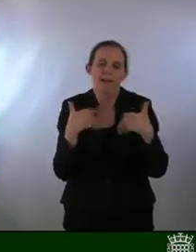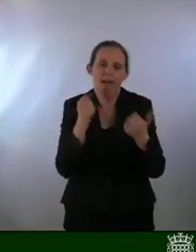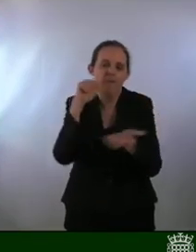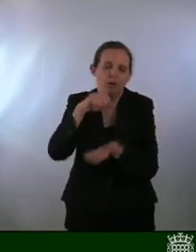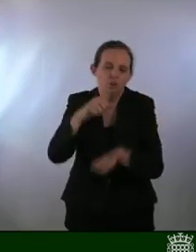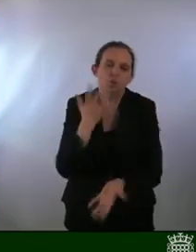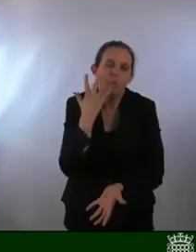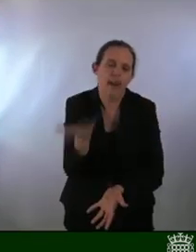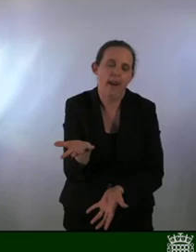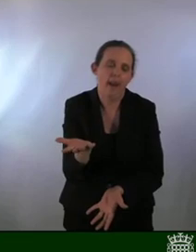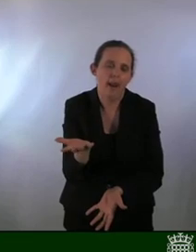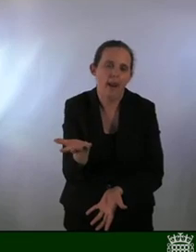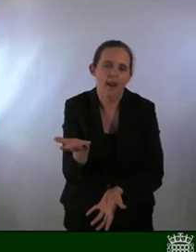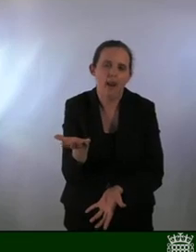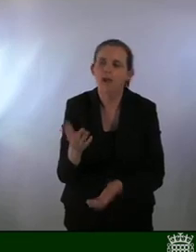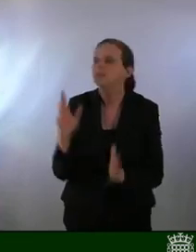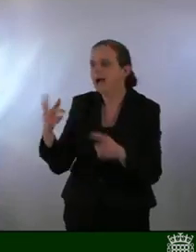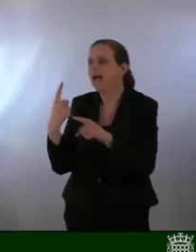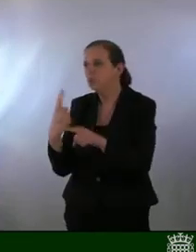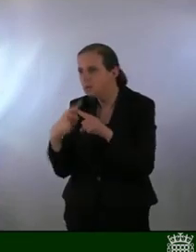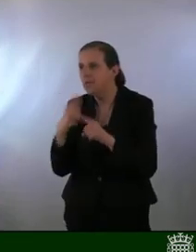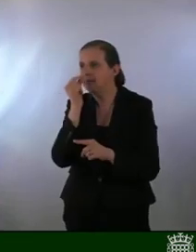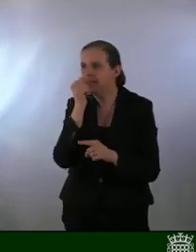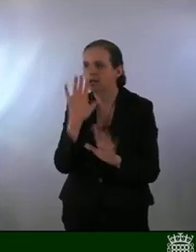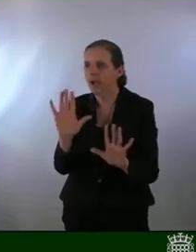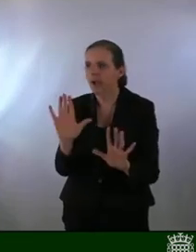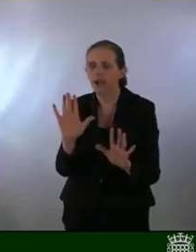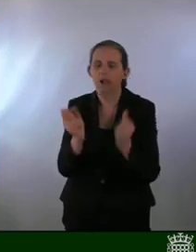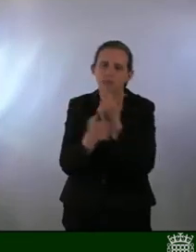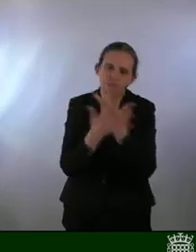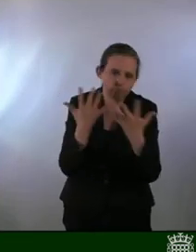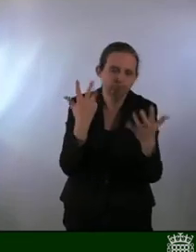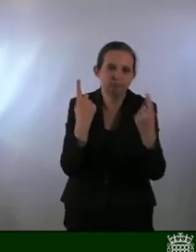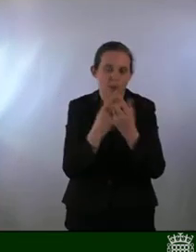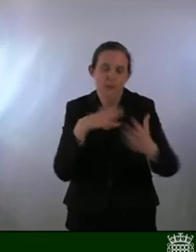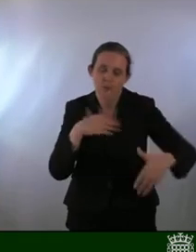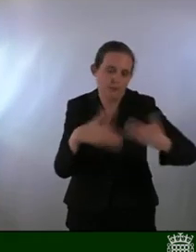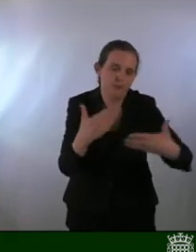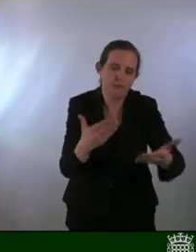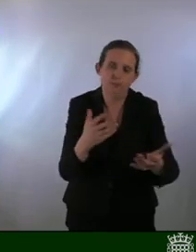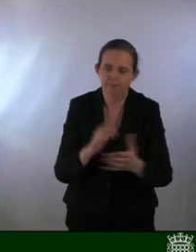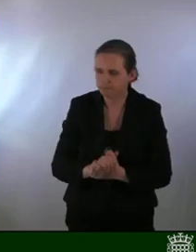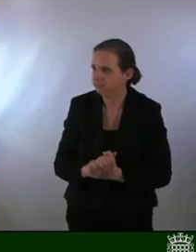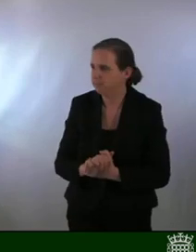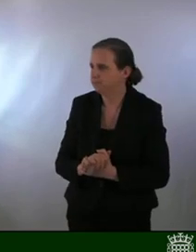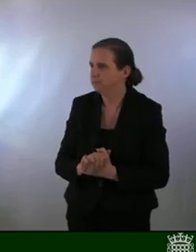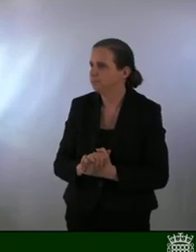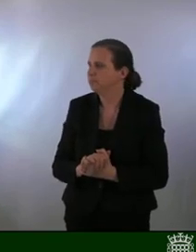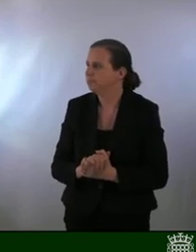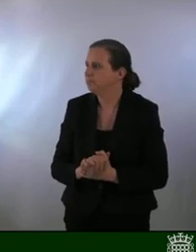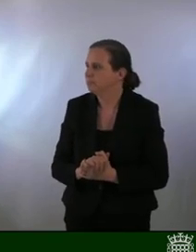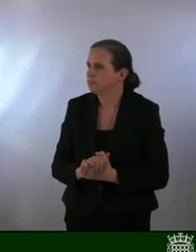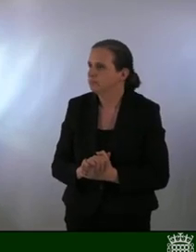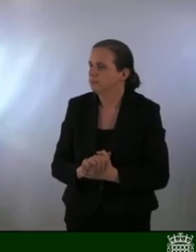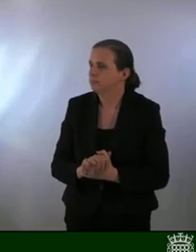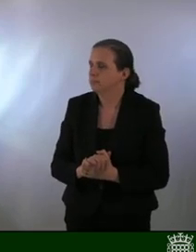it? It's as soon as possible. There are so many things that we need to get on with, and this is one of them. Stephen Kinnett. Thank you, Mr. Speaker.